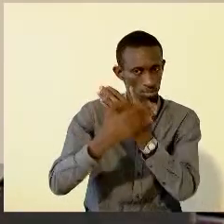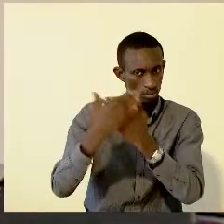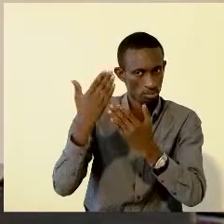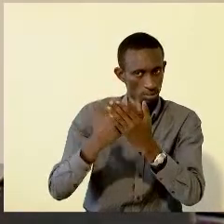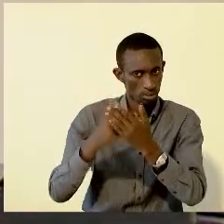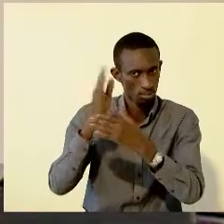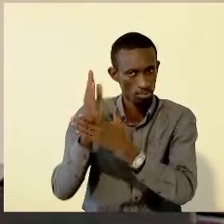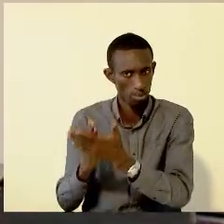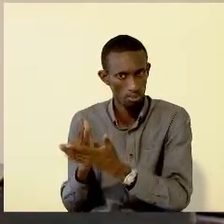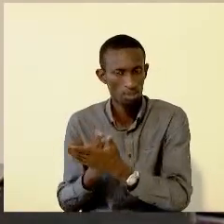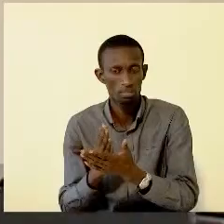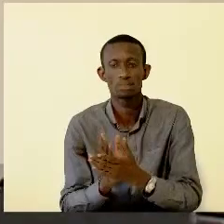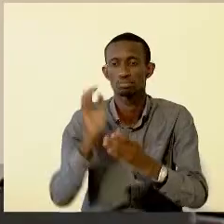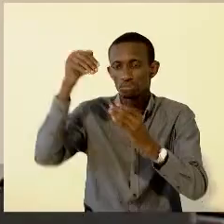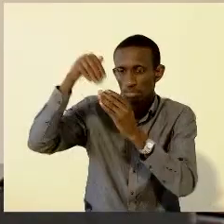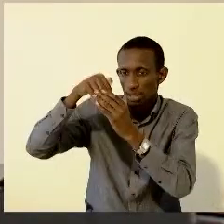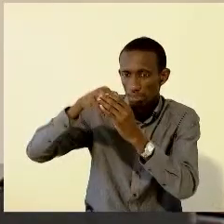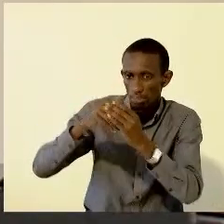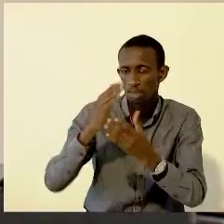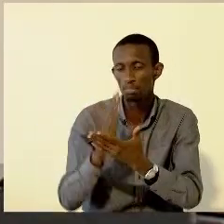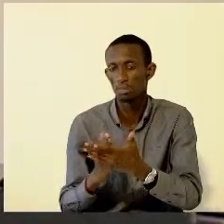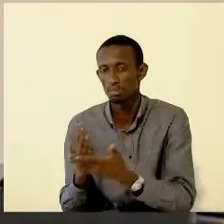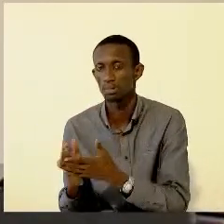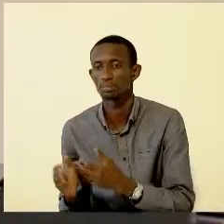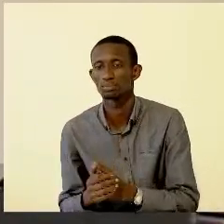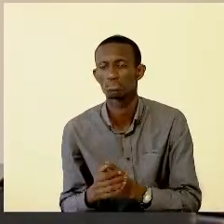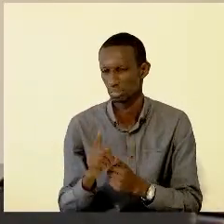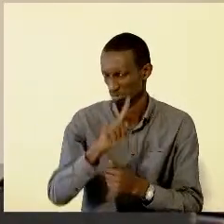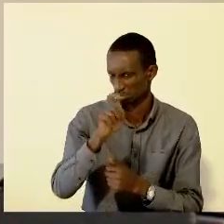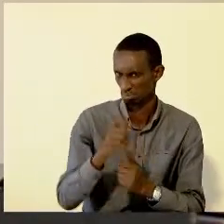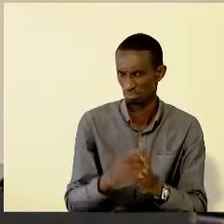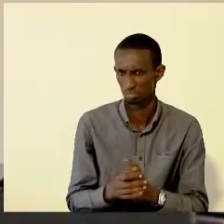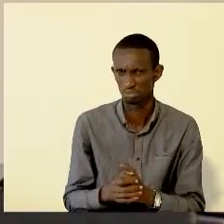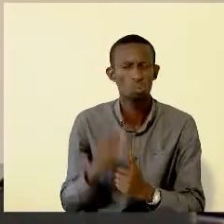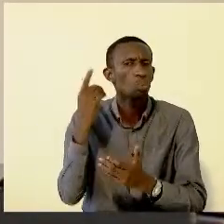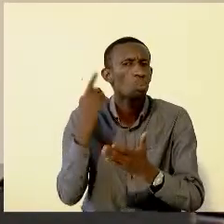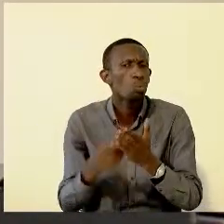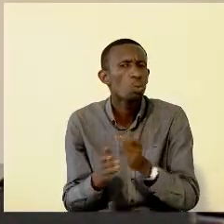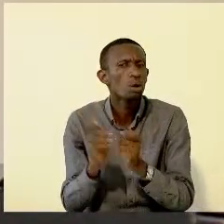leaf. We have seen internal parts of the leaf. My question is,